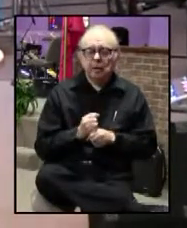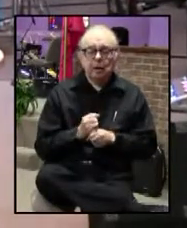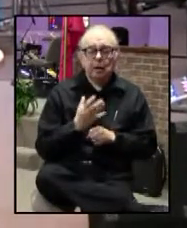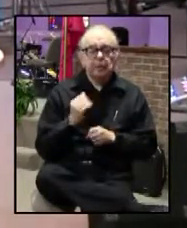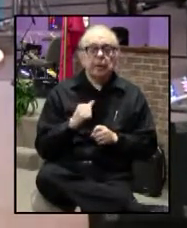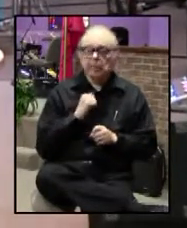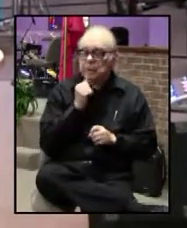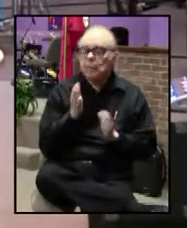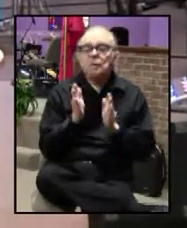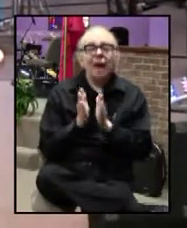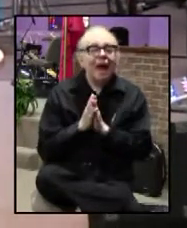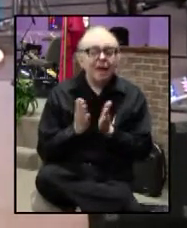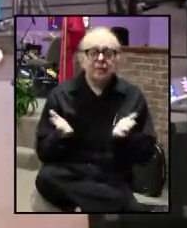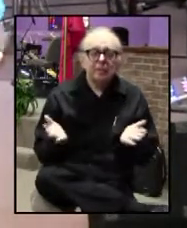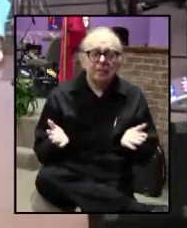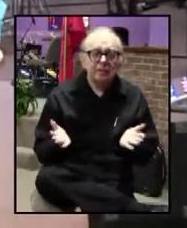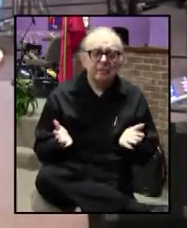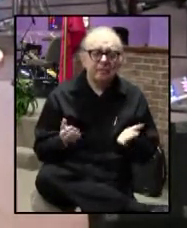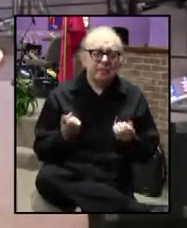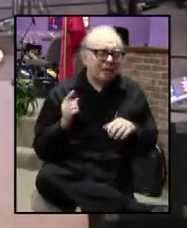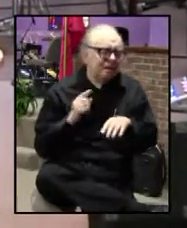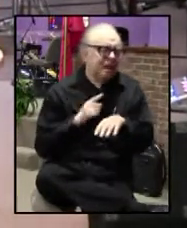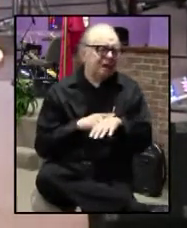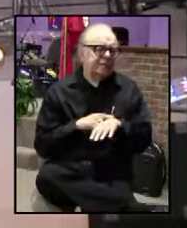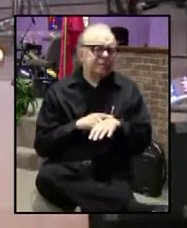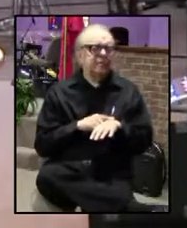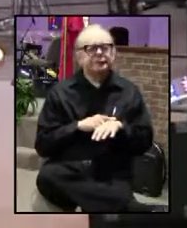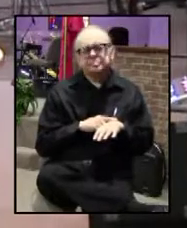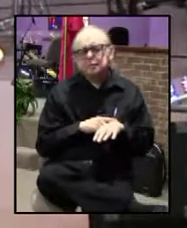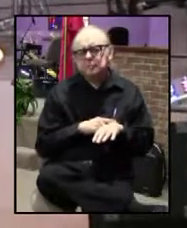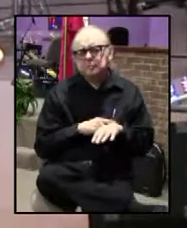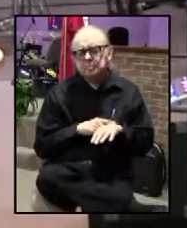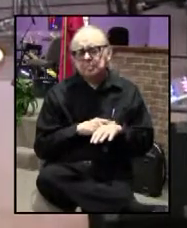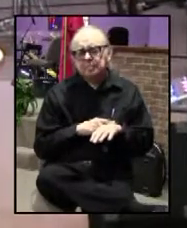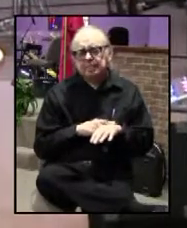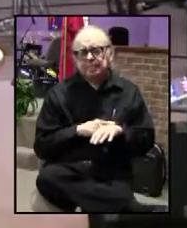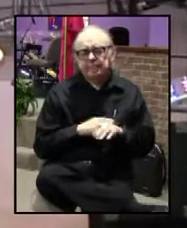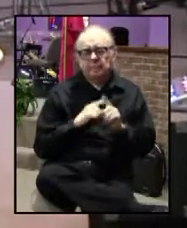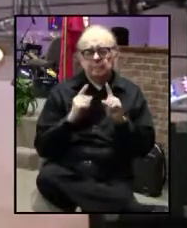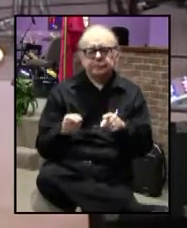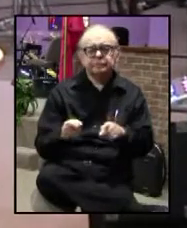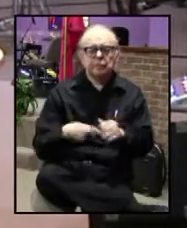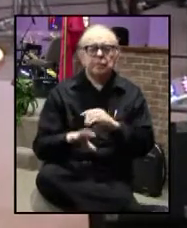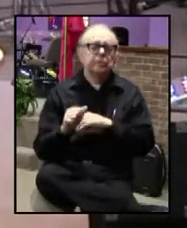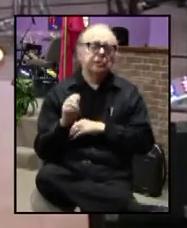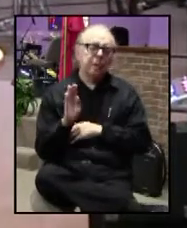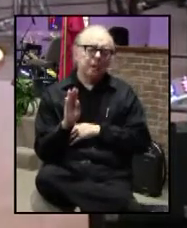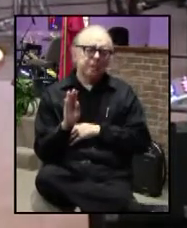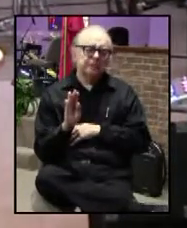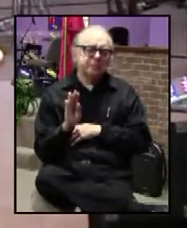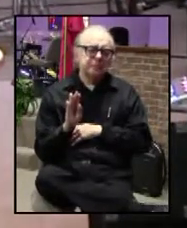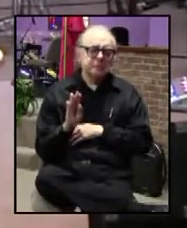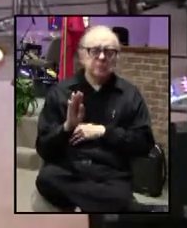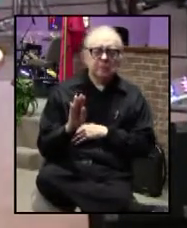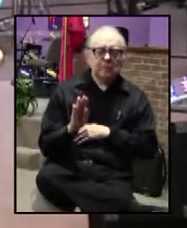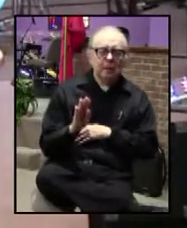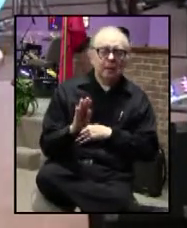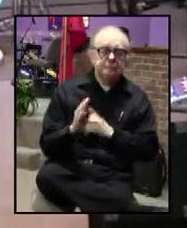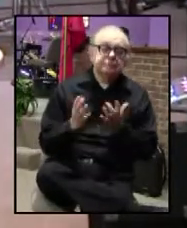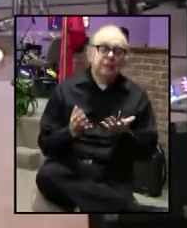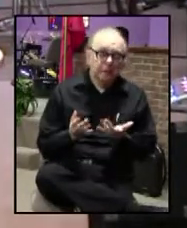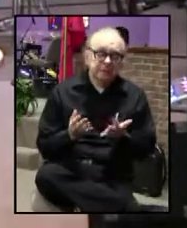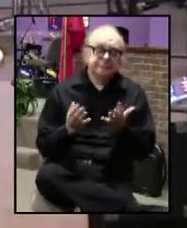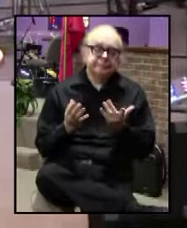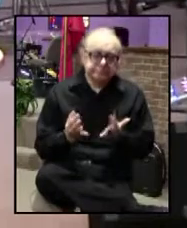ask. There's a lot of times you go into a job and you keep waiting